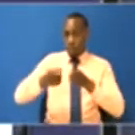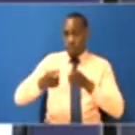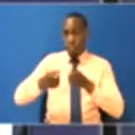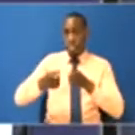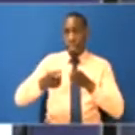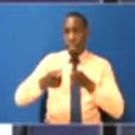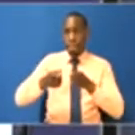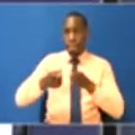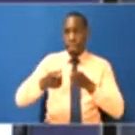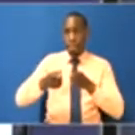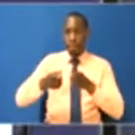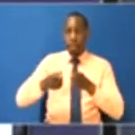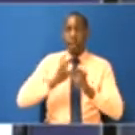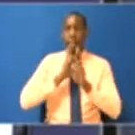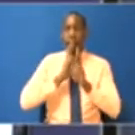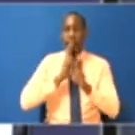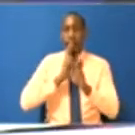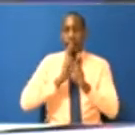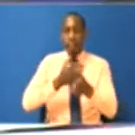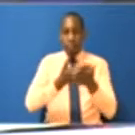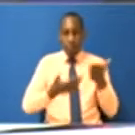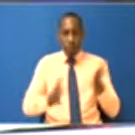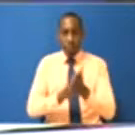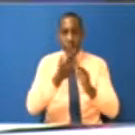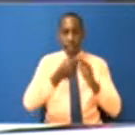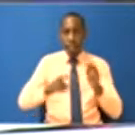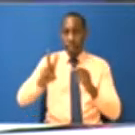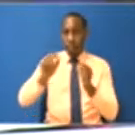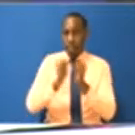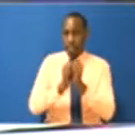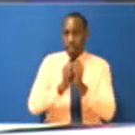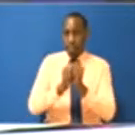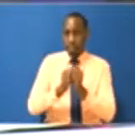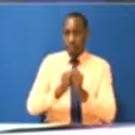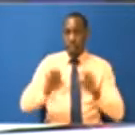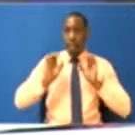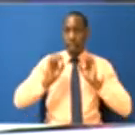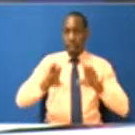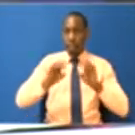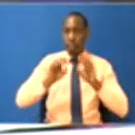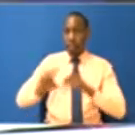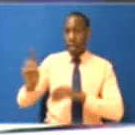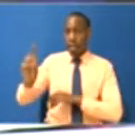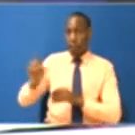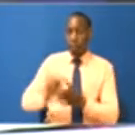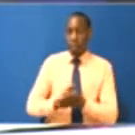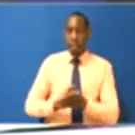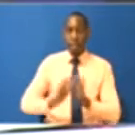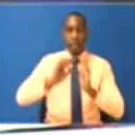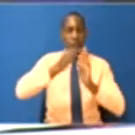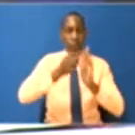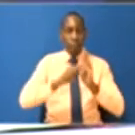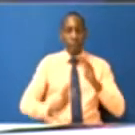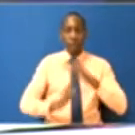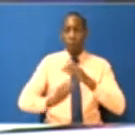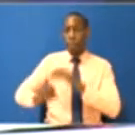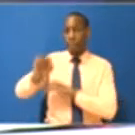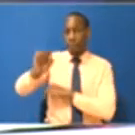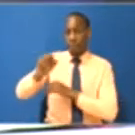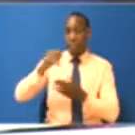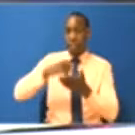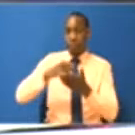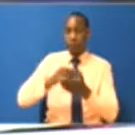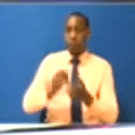vega go to the records and check in 2010 city council of nairobi was rated in top five